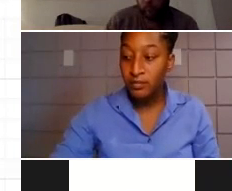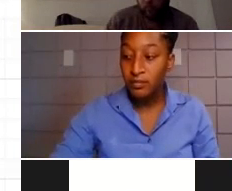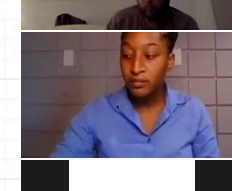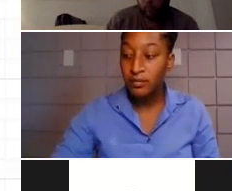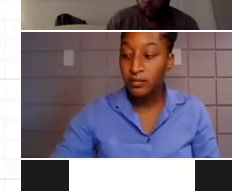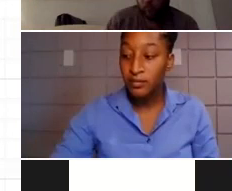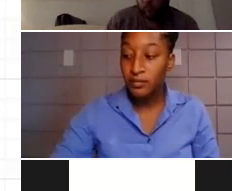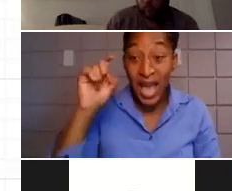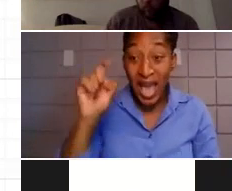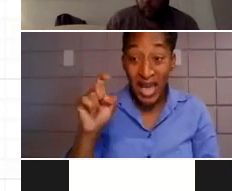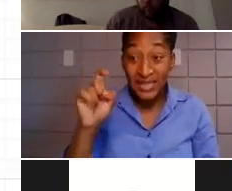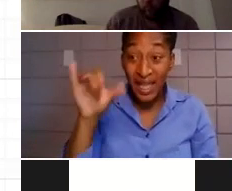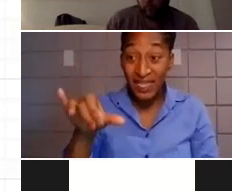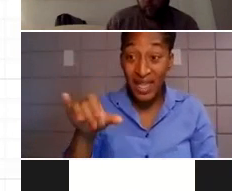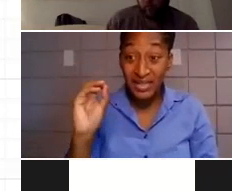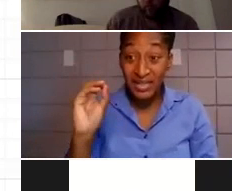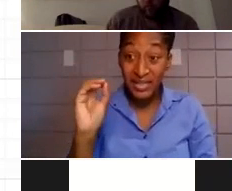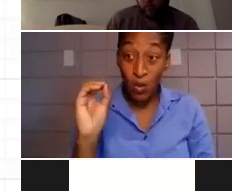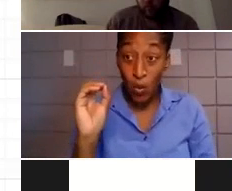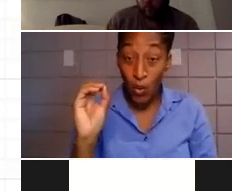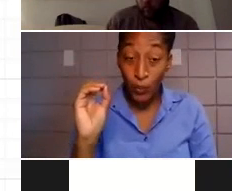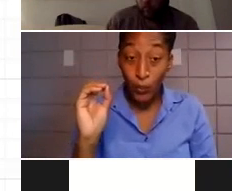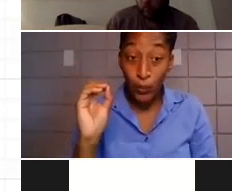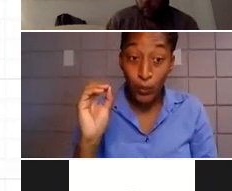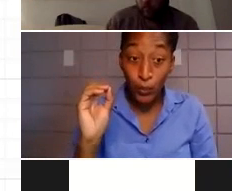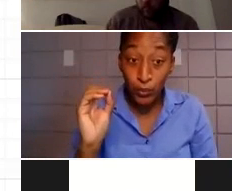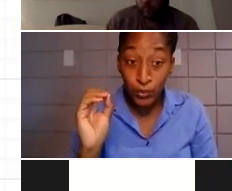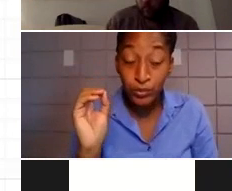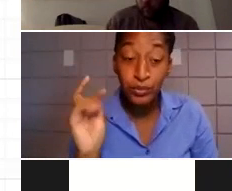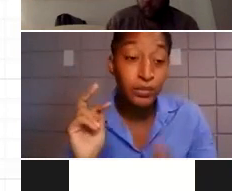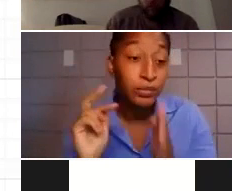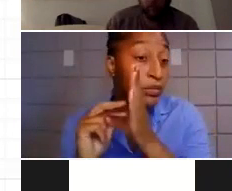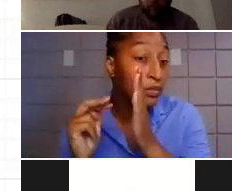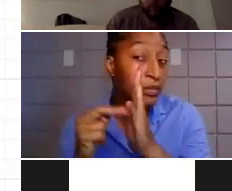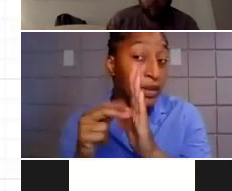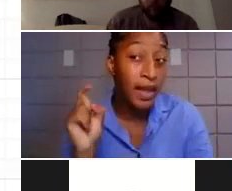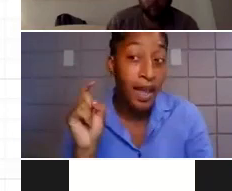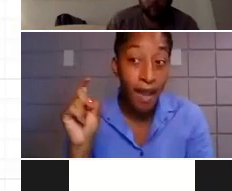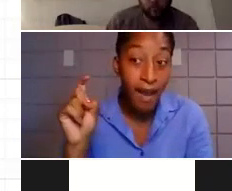and that means that x equals